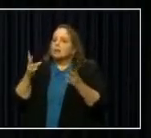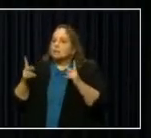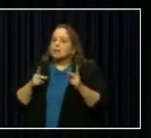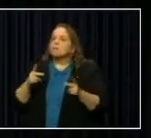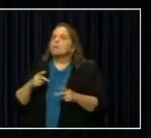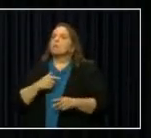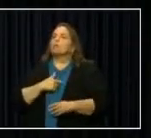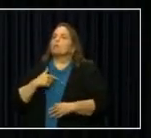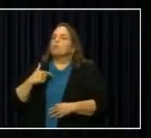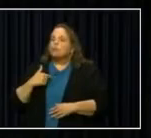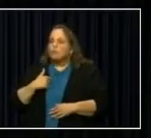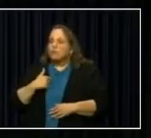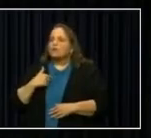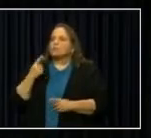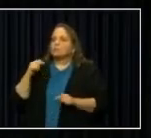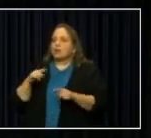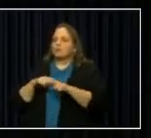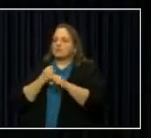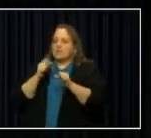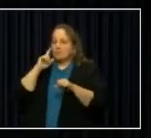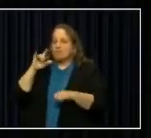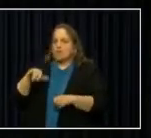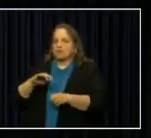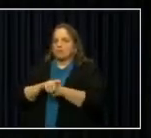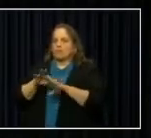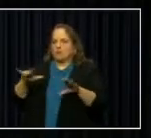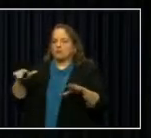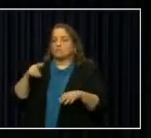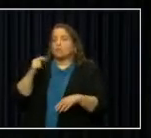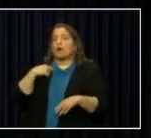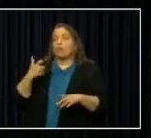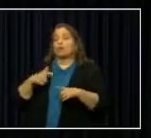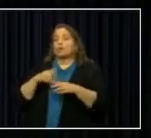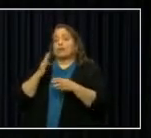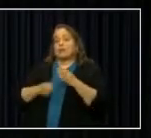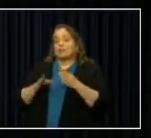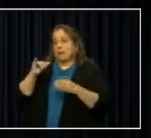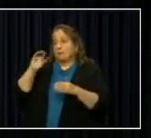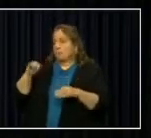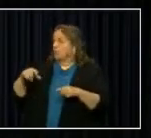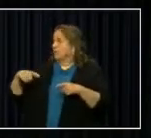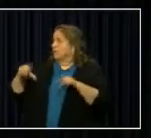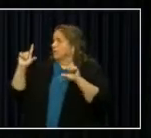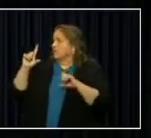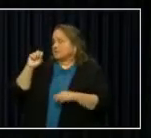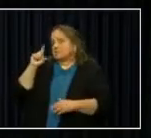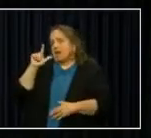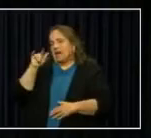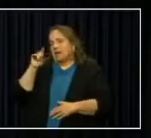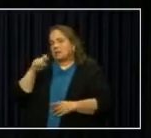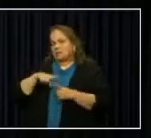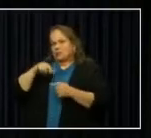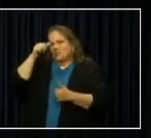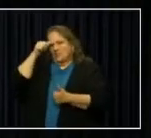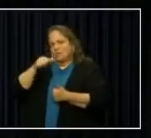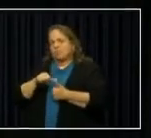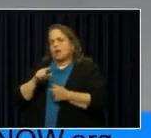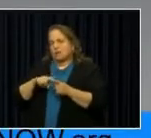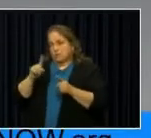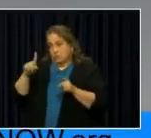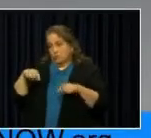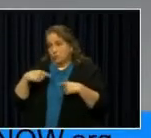we lose to this coronavirus. I want to end by putting up the COVID Act Now slide, just so that we remember as we